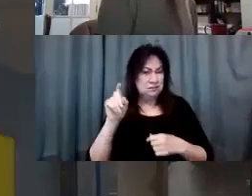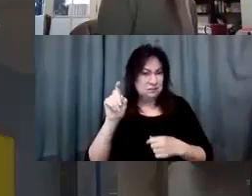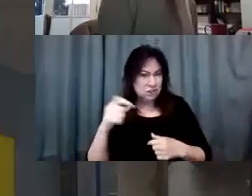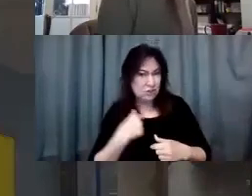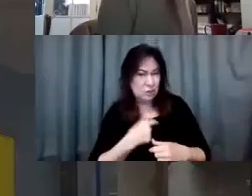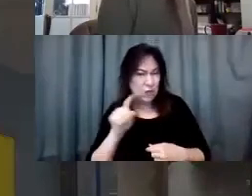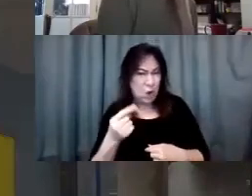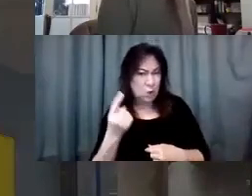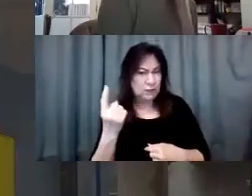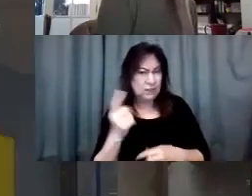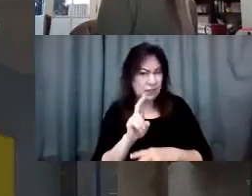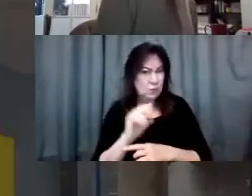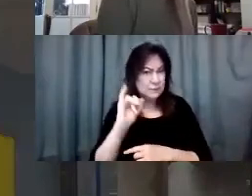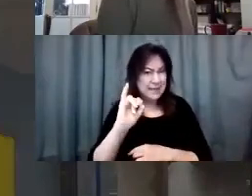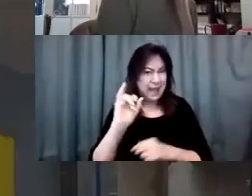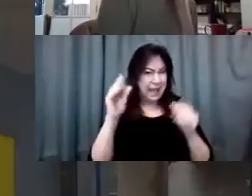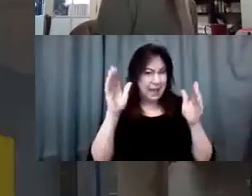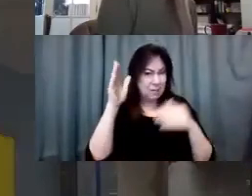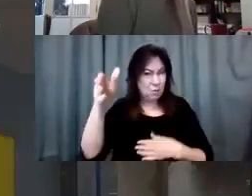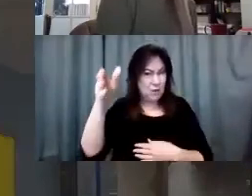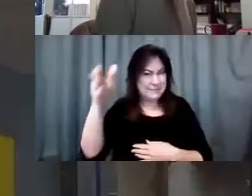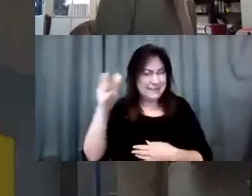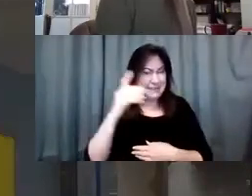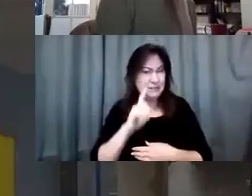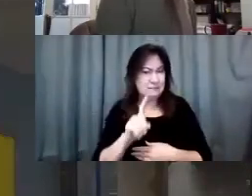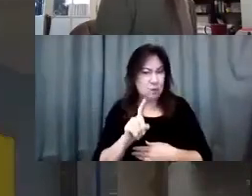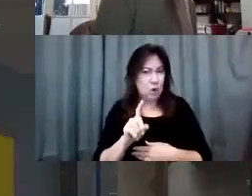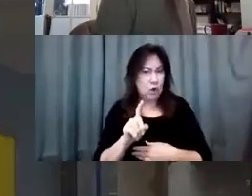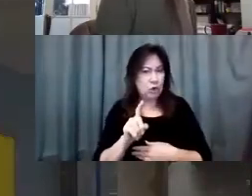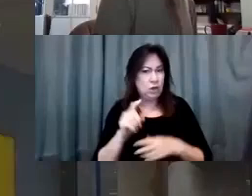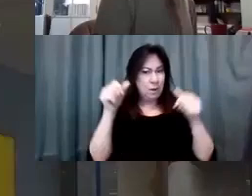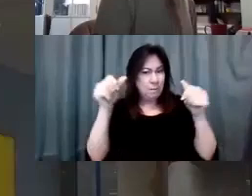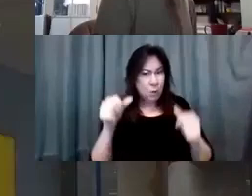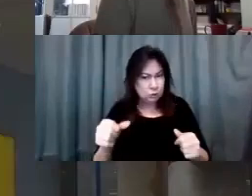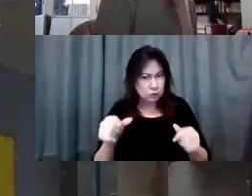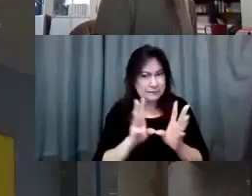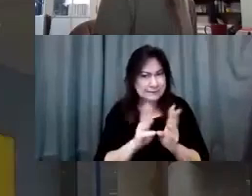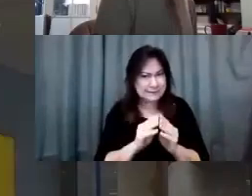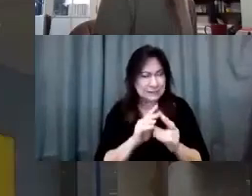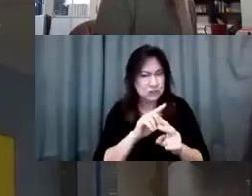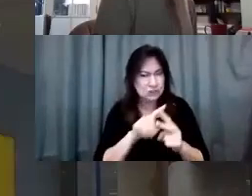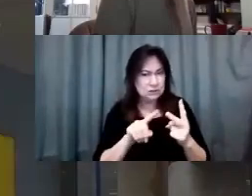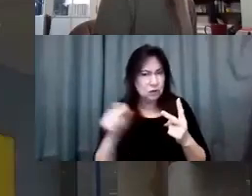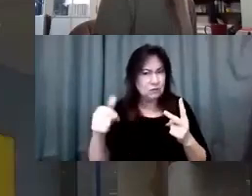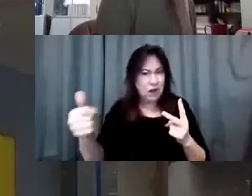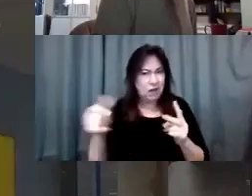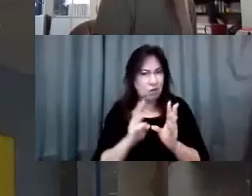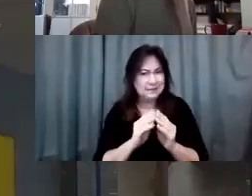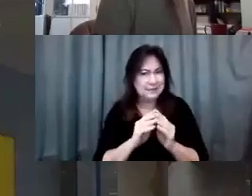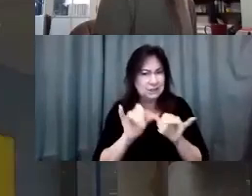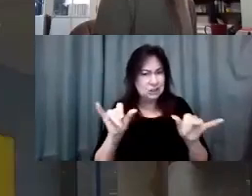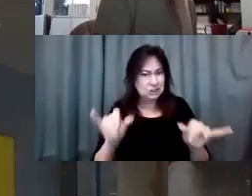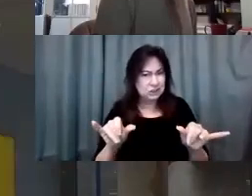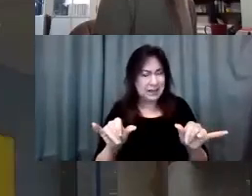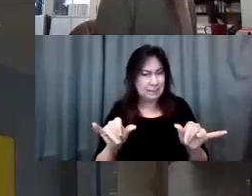only use iPresentation for the poster sessions, or if they should use those for other sessions as well.